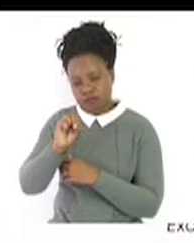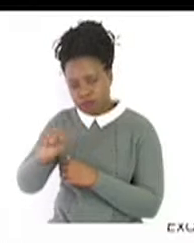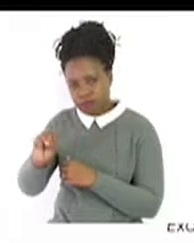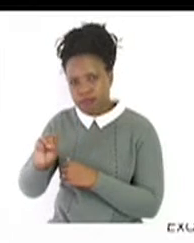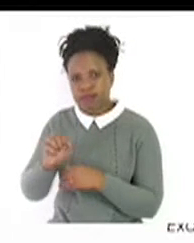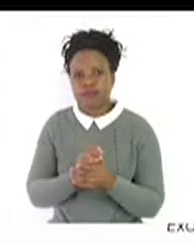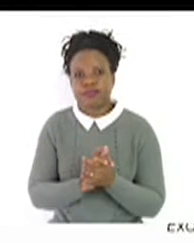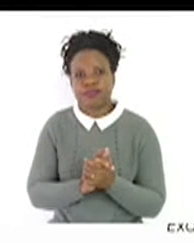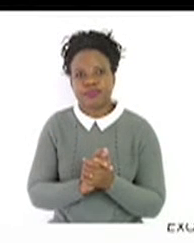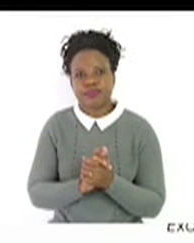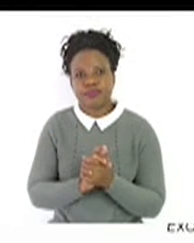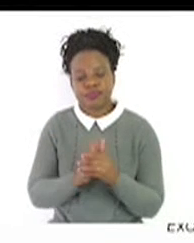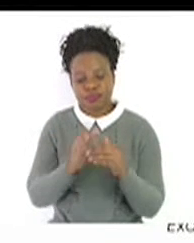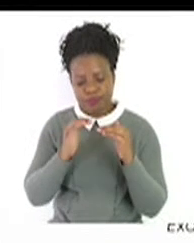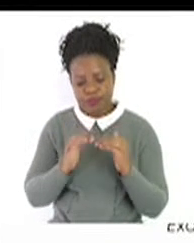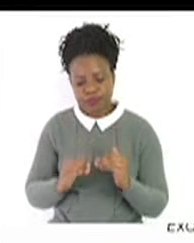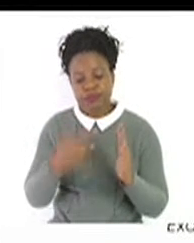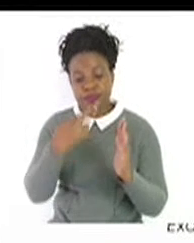Rule number 6.